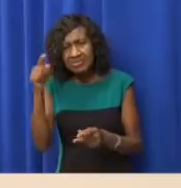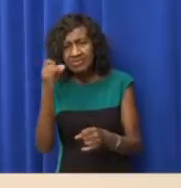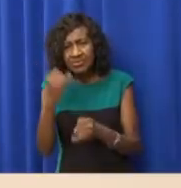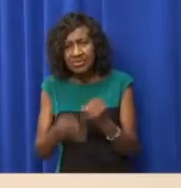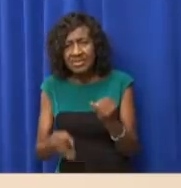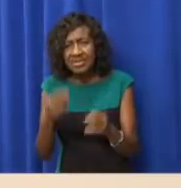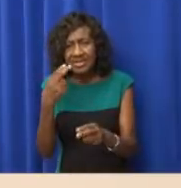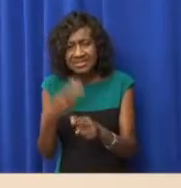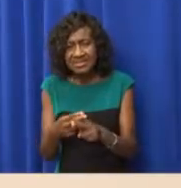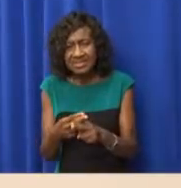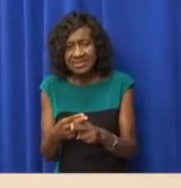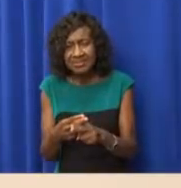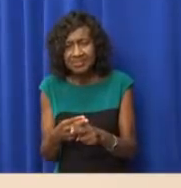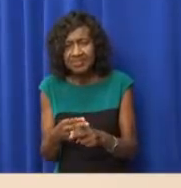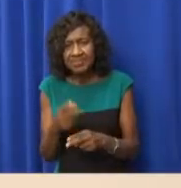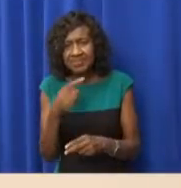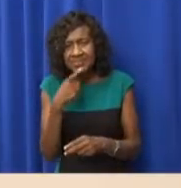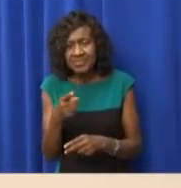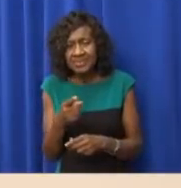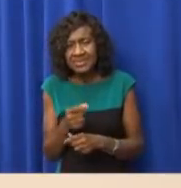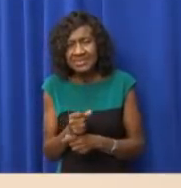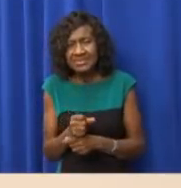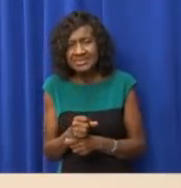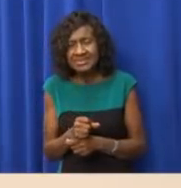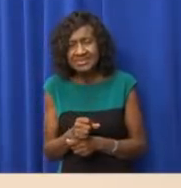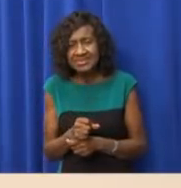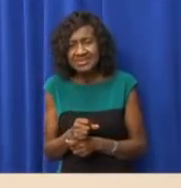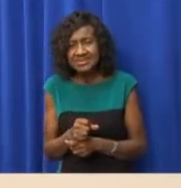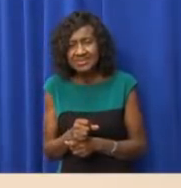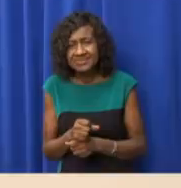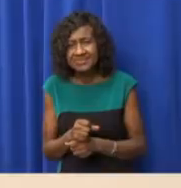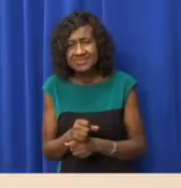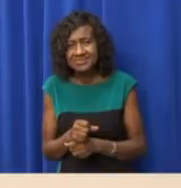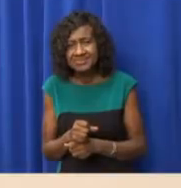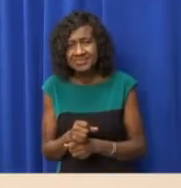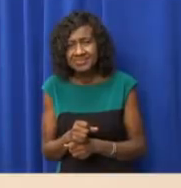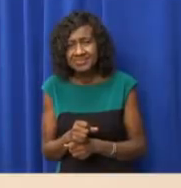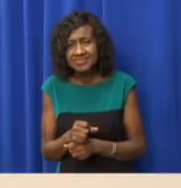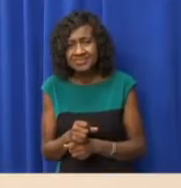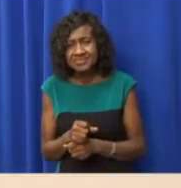think we're just being arbitrary and control freakish.